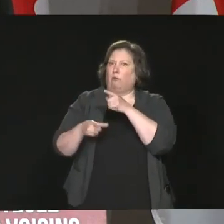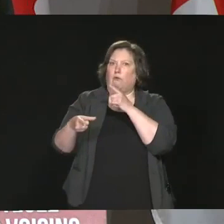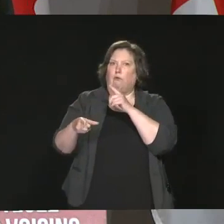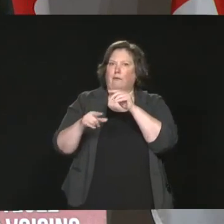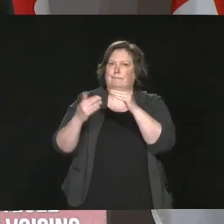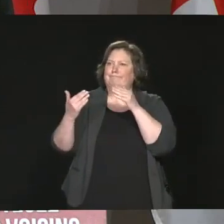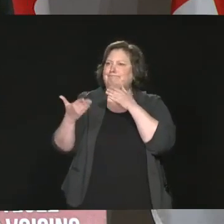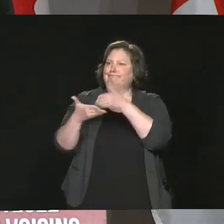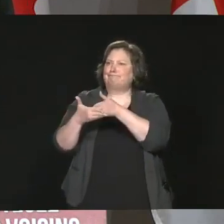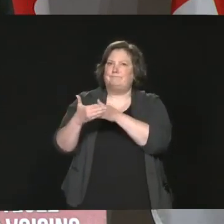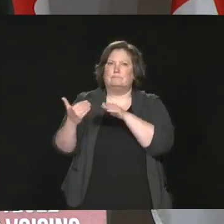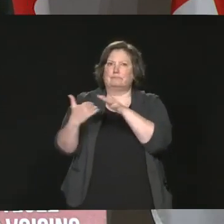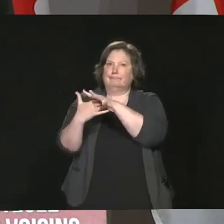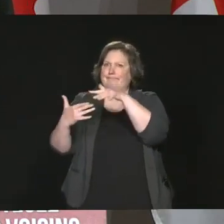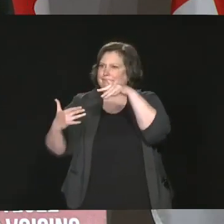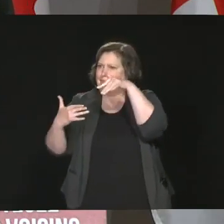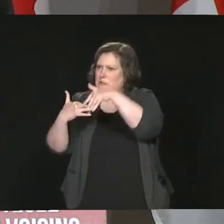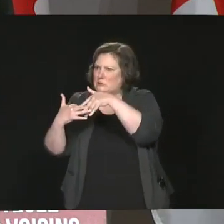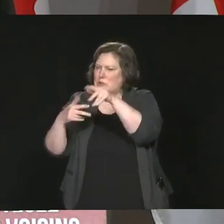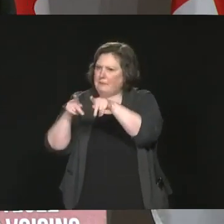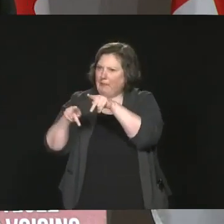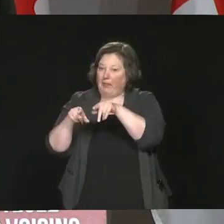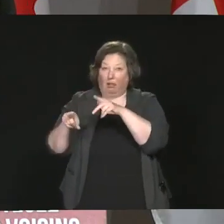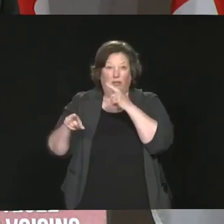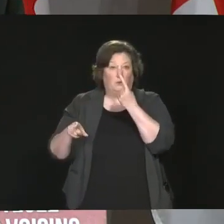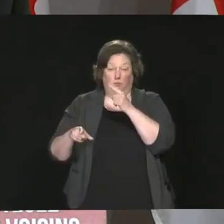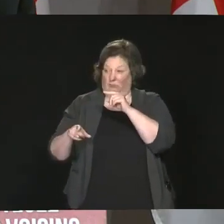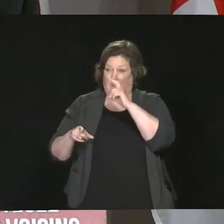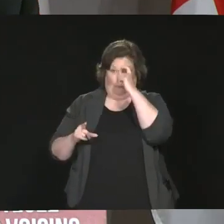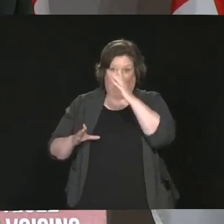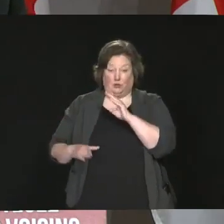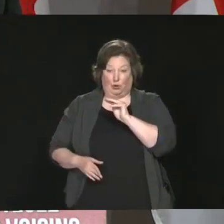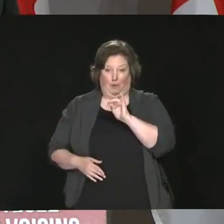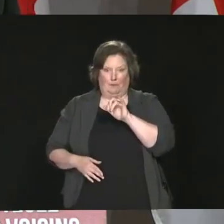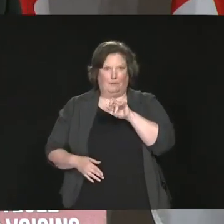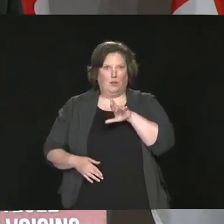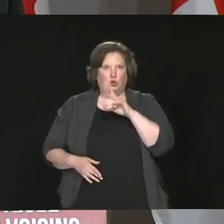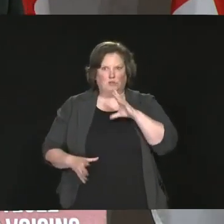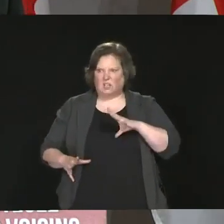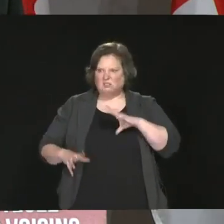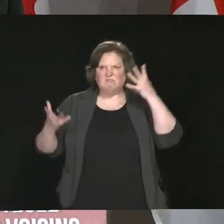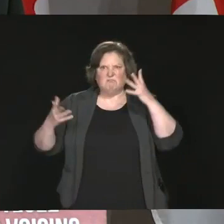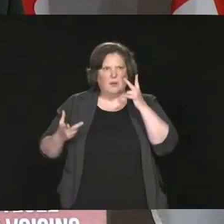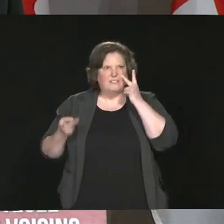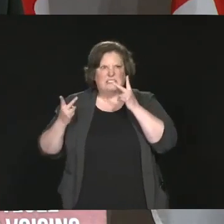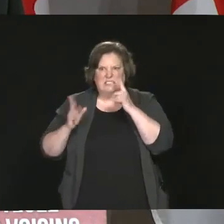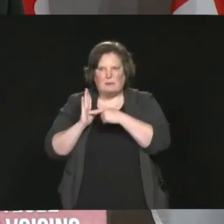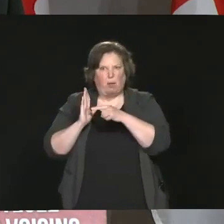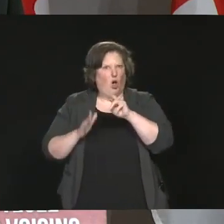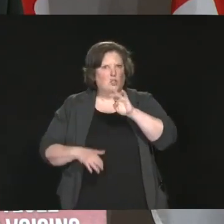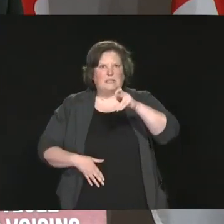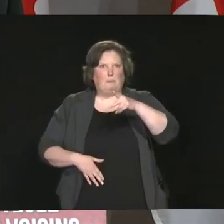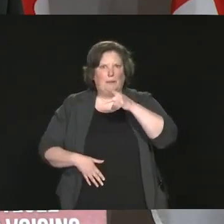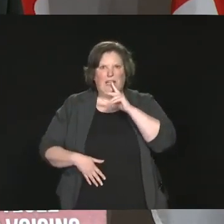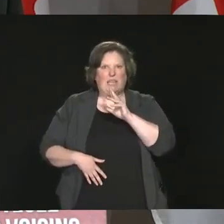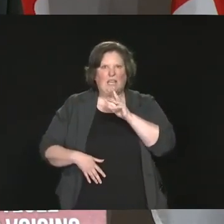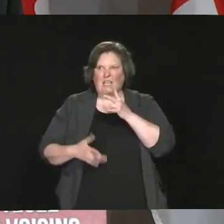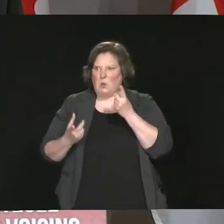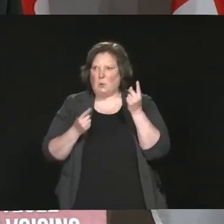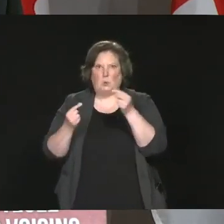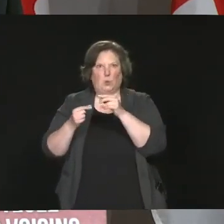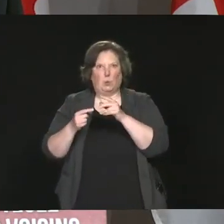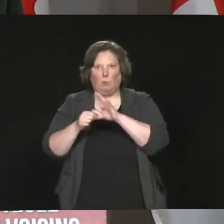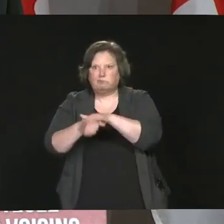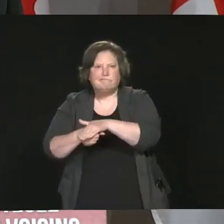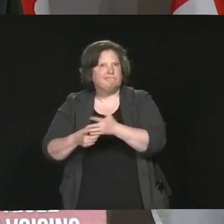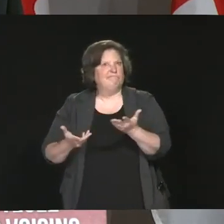about what he's seen. So what are you going to do about it? Yeah, I think it's a very important question. And I have to tell you, the